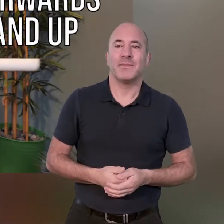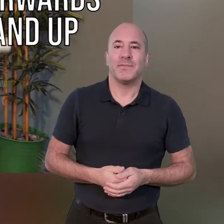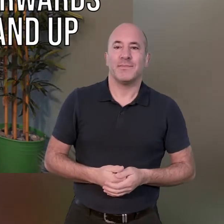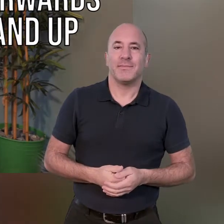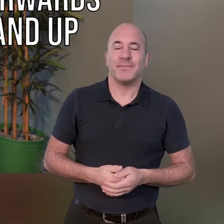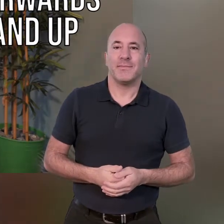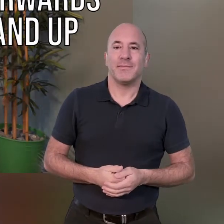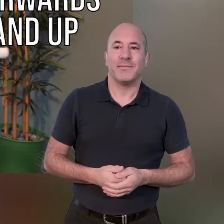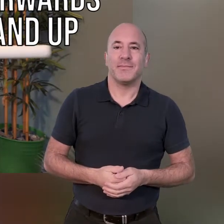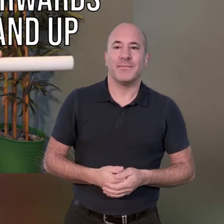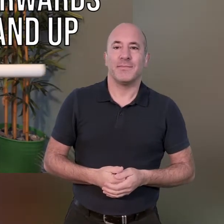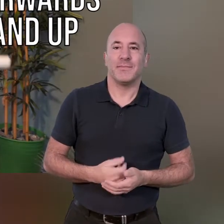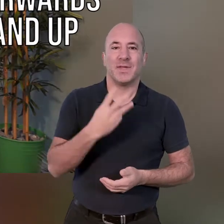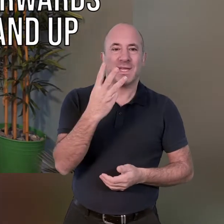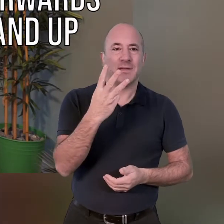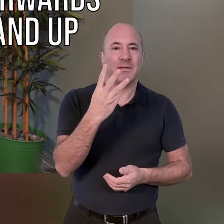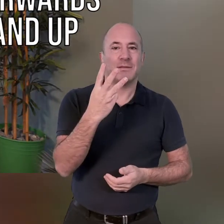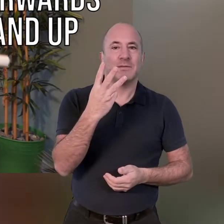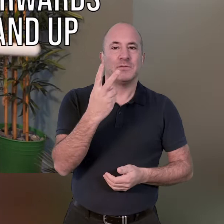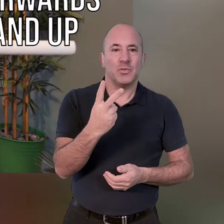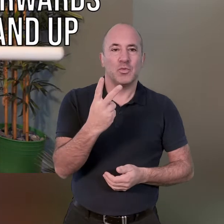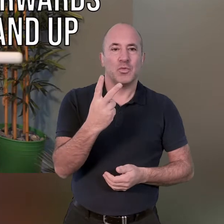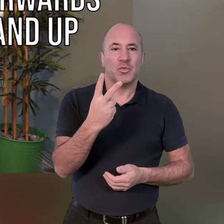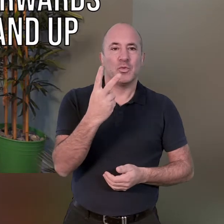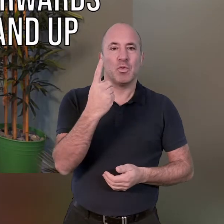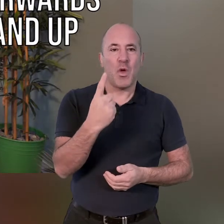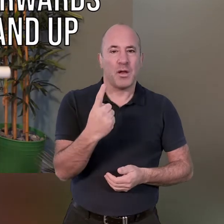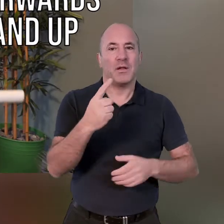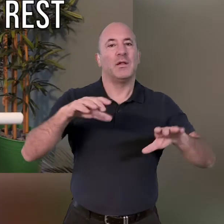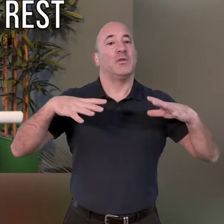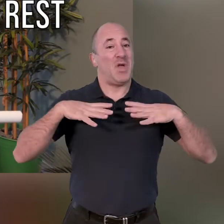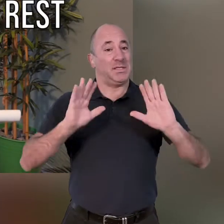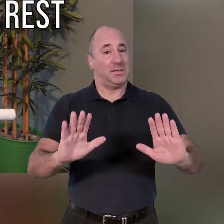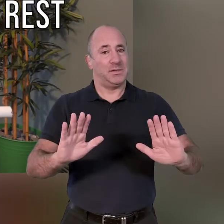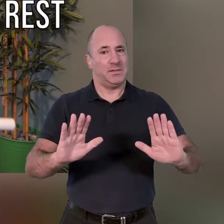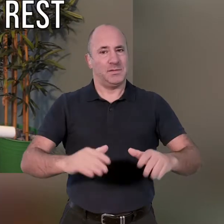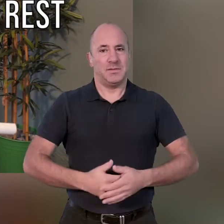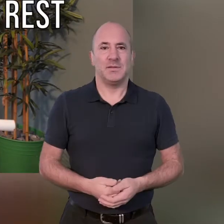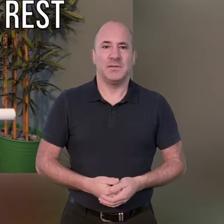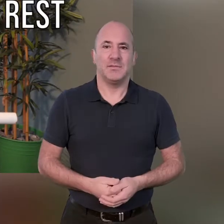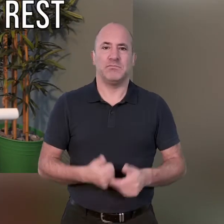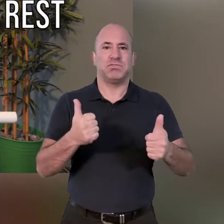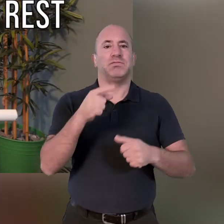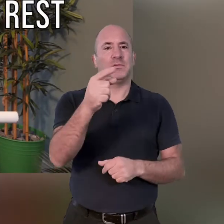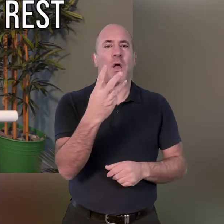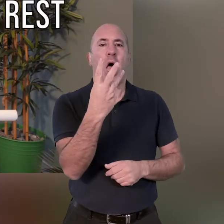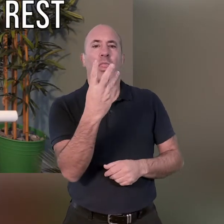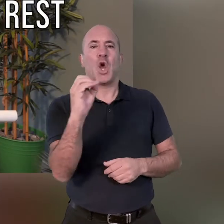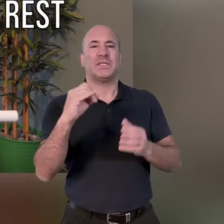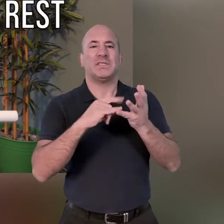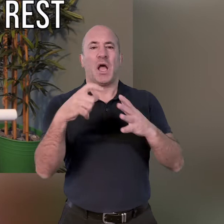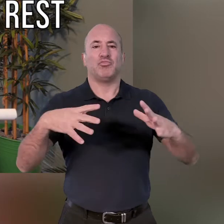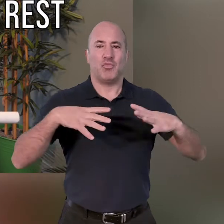you can do. 3, 2, 1, resting there. Great work. So it's 30 seconds